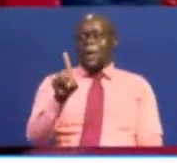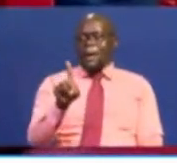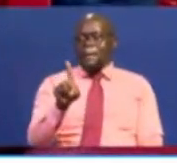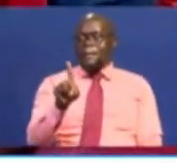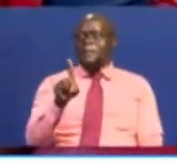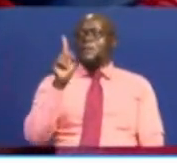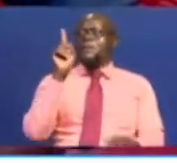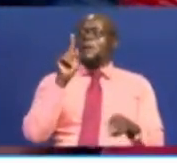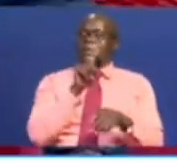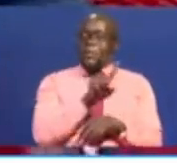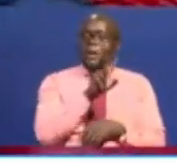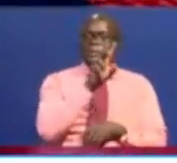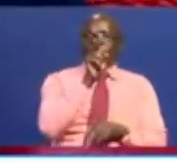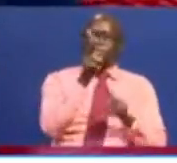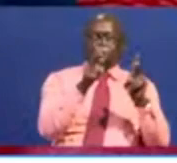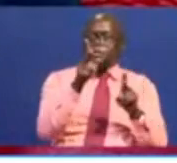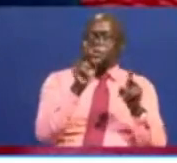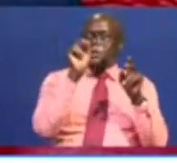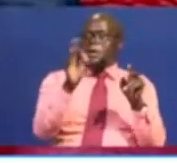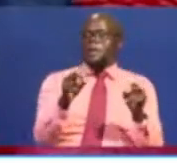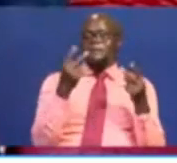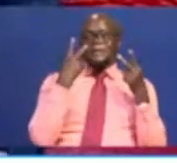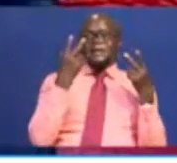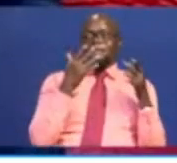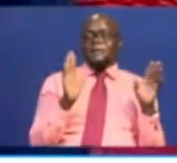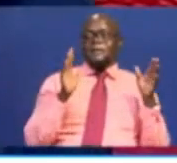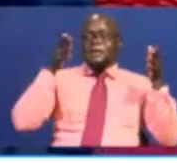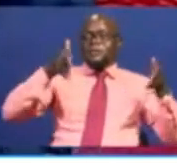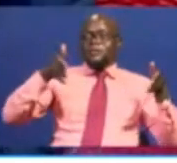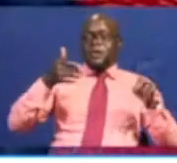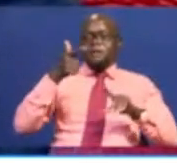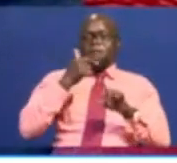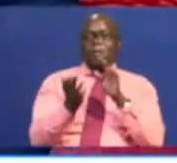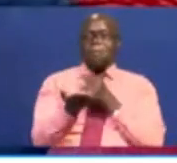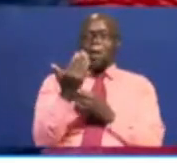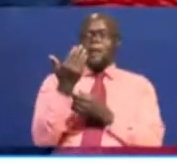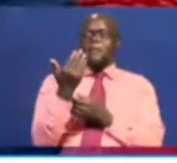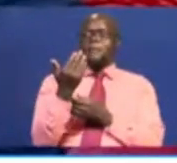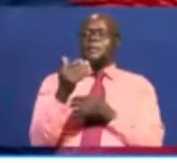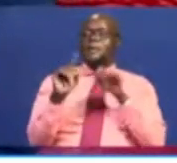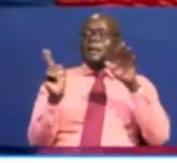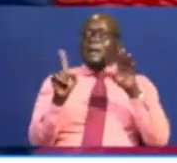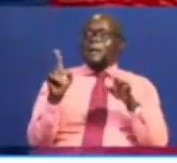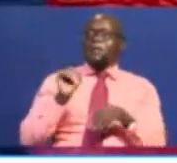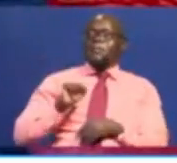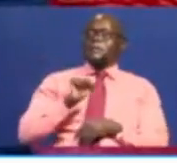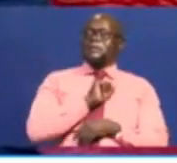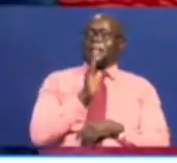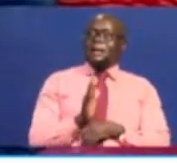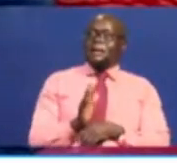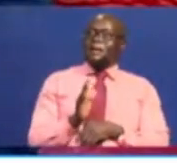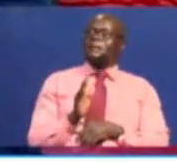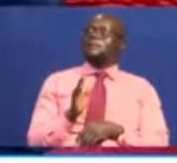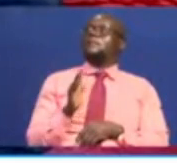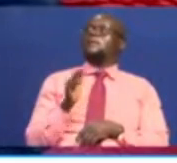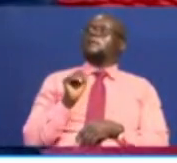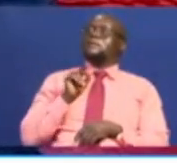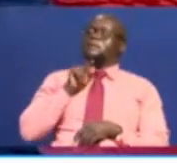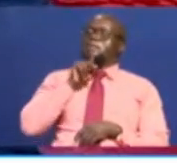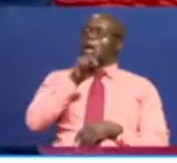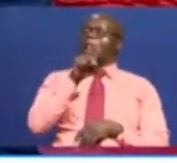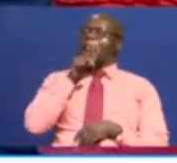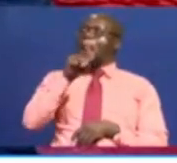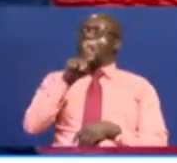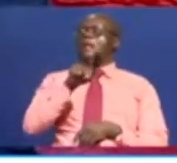and 122. If you have noticed, Mr. Speaker, today since morning, the Nairobi Senator has an habit of shouting and